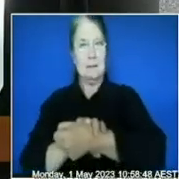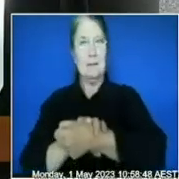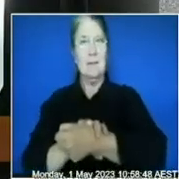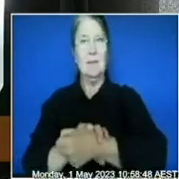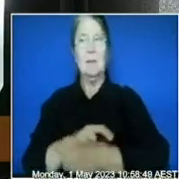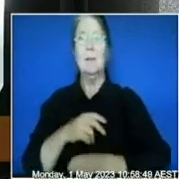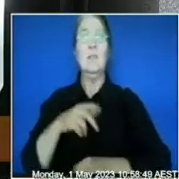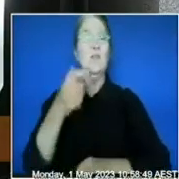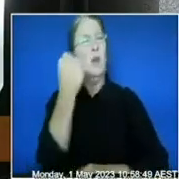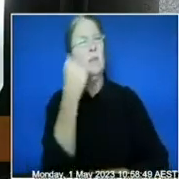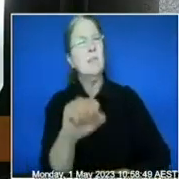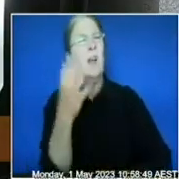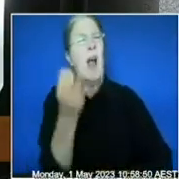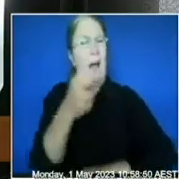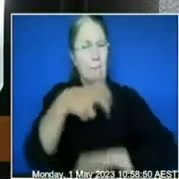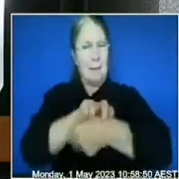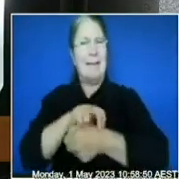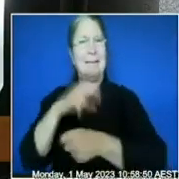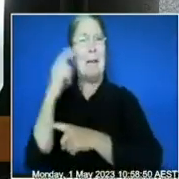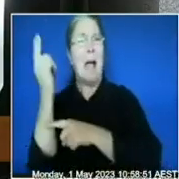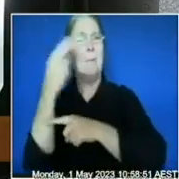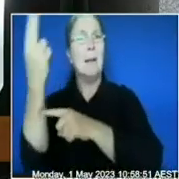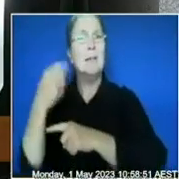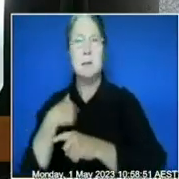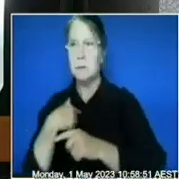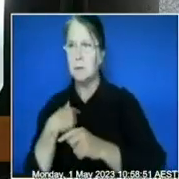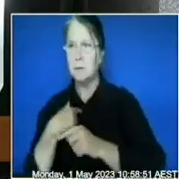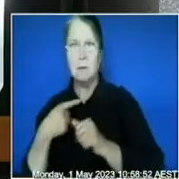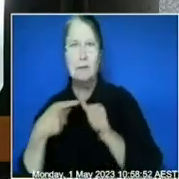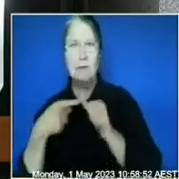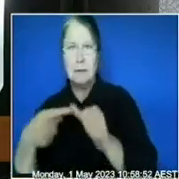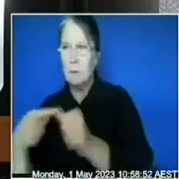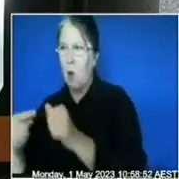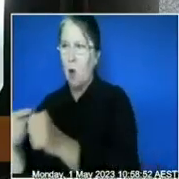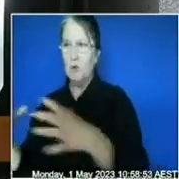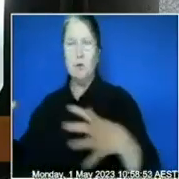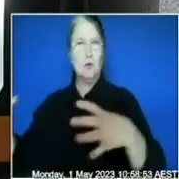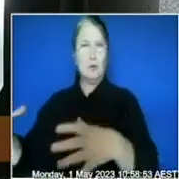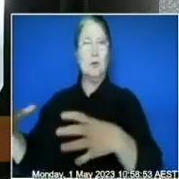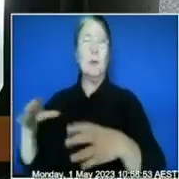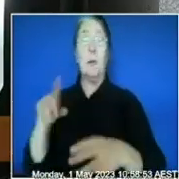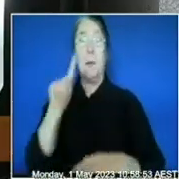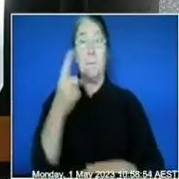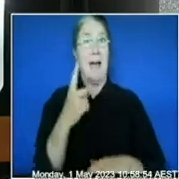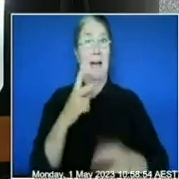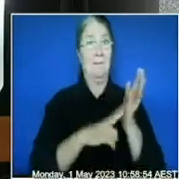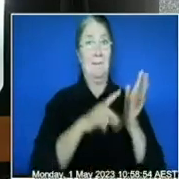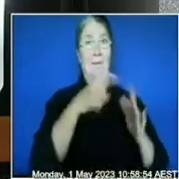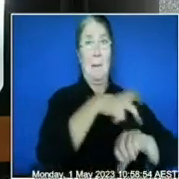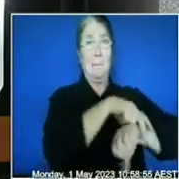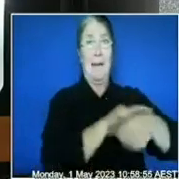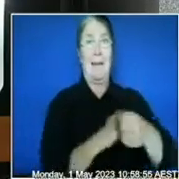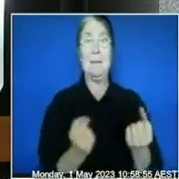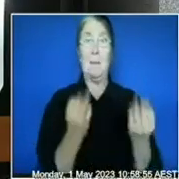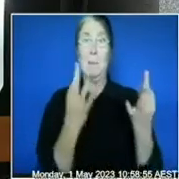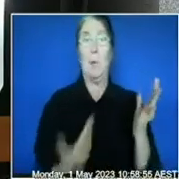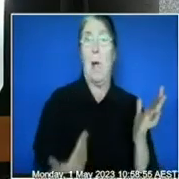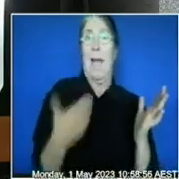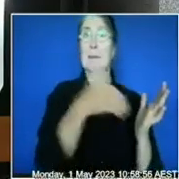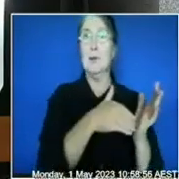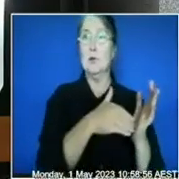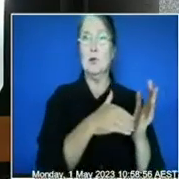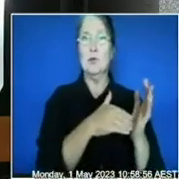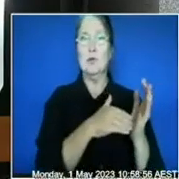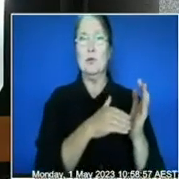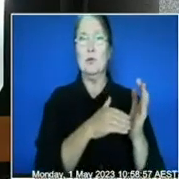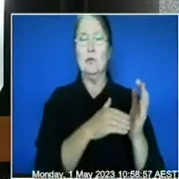you will not be charged and you'll be not taken to a cell if Victoria Police attend, but they can support you to get to friends and family.